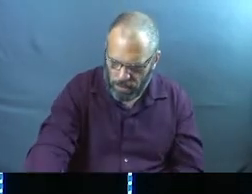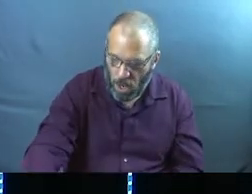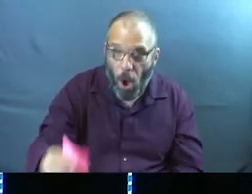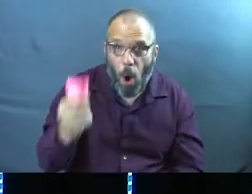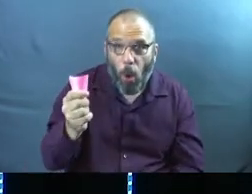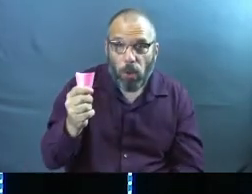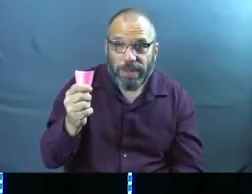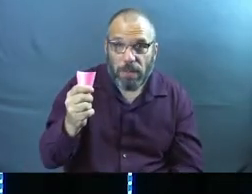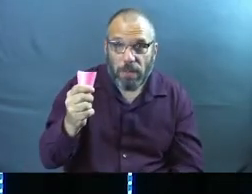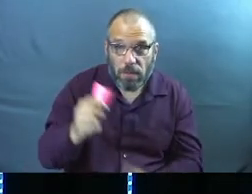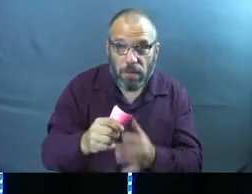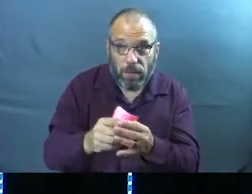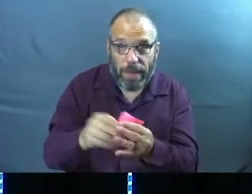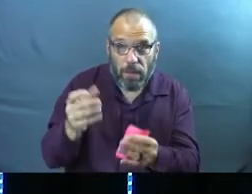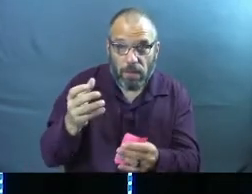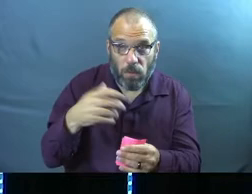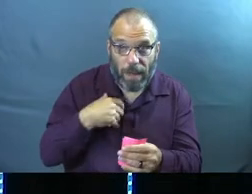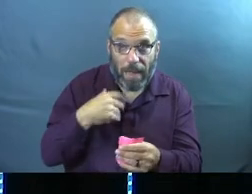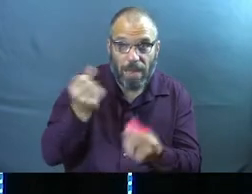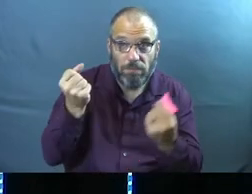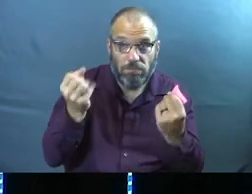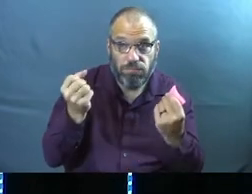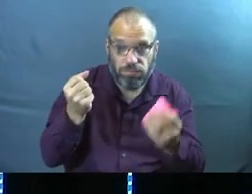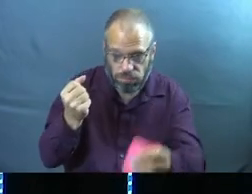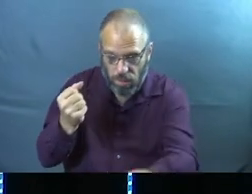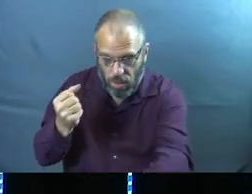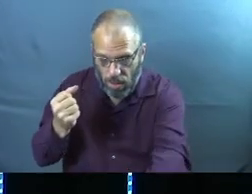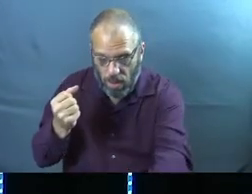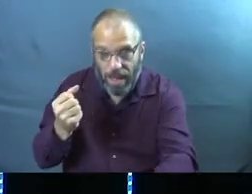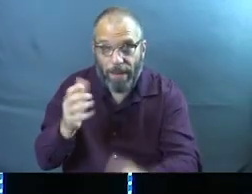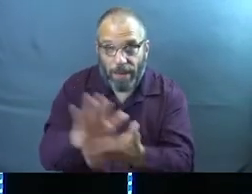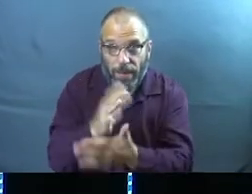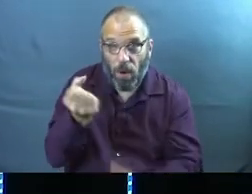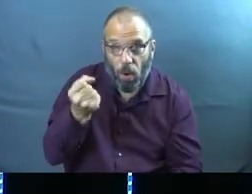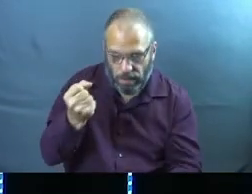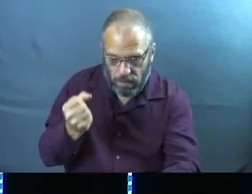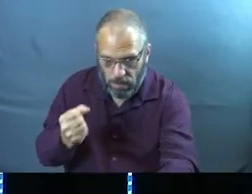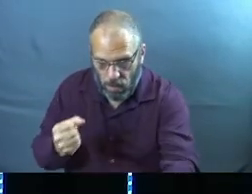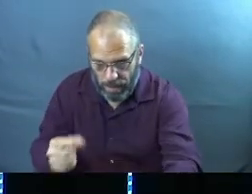the entire rest of the message. Are you with me? Have you got your paper? Is it in your hand?